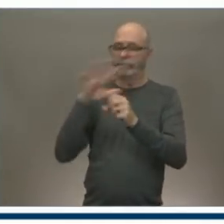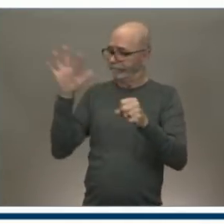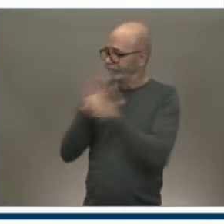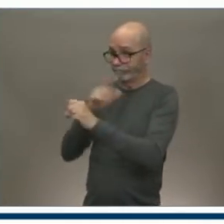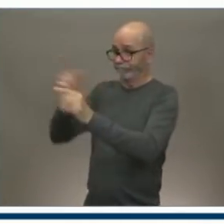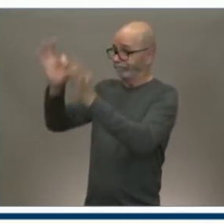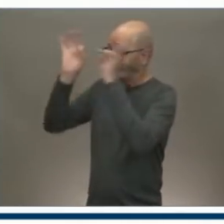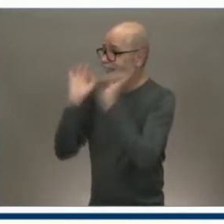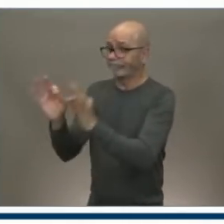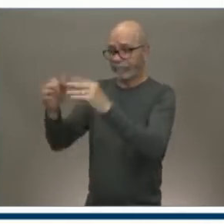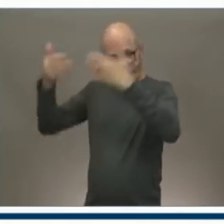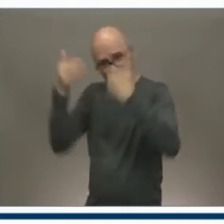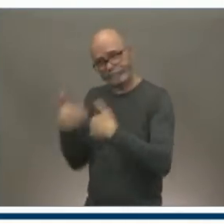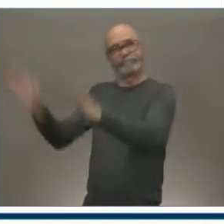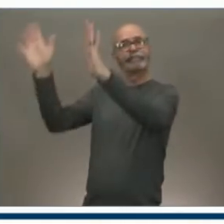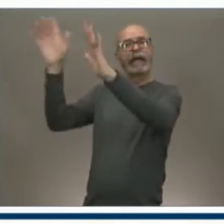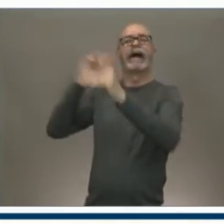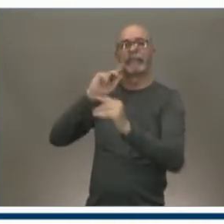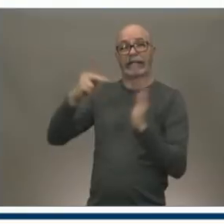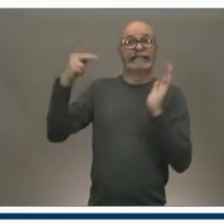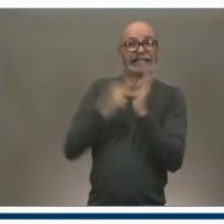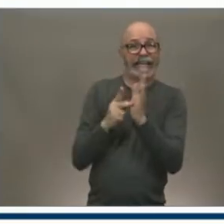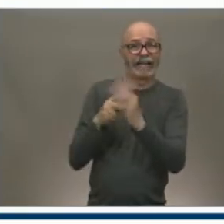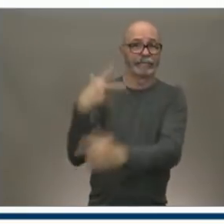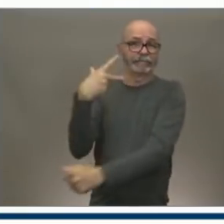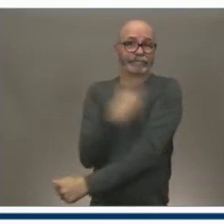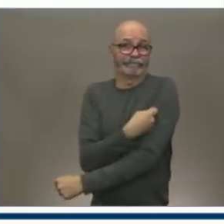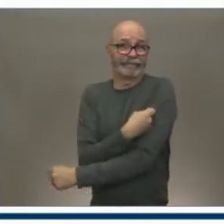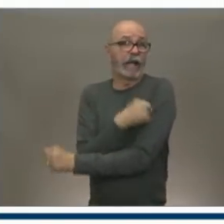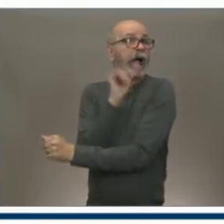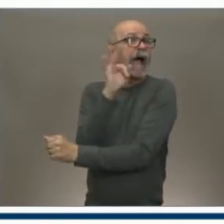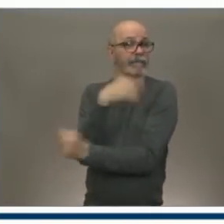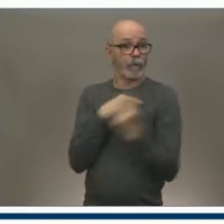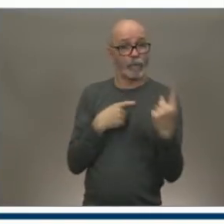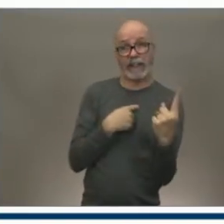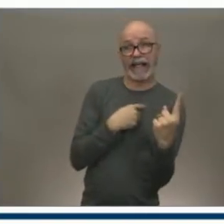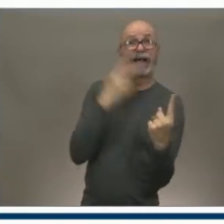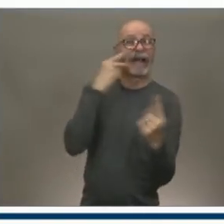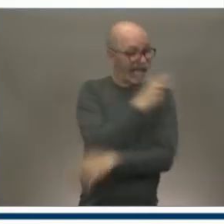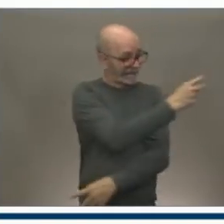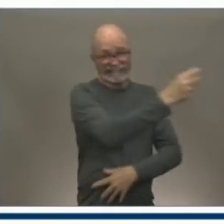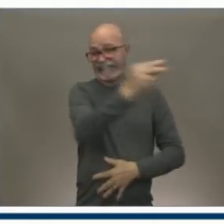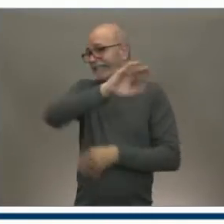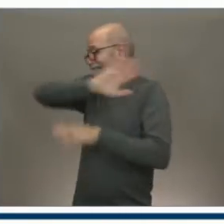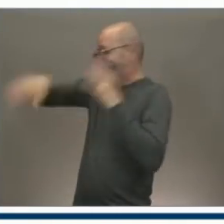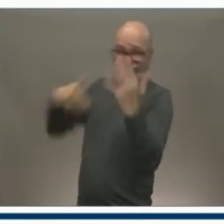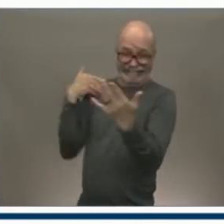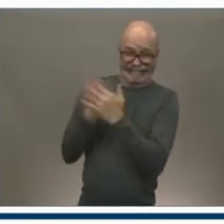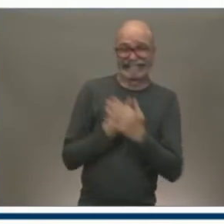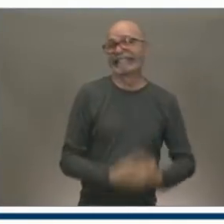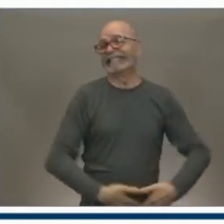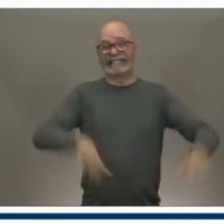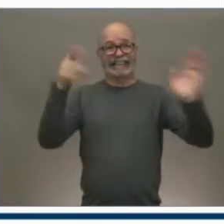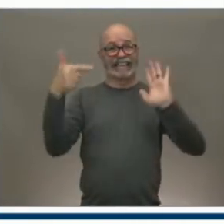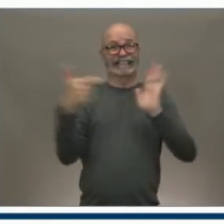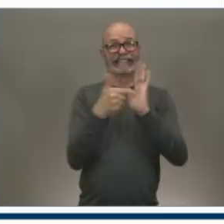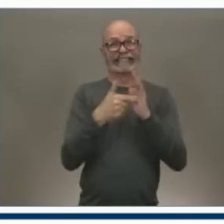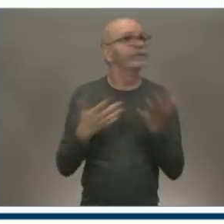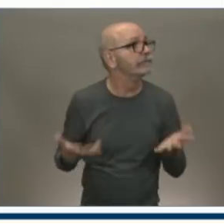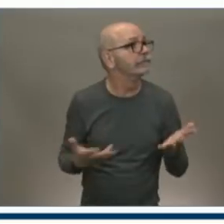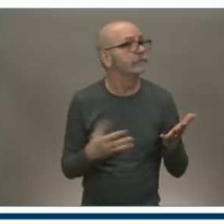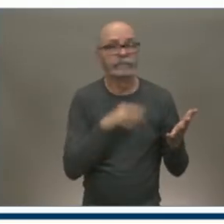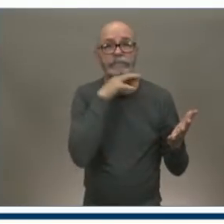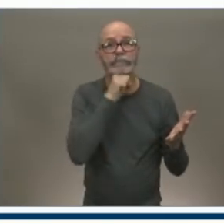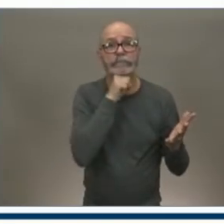find ourselves in the position where vaccine supply delays may mean someone doesn't receive their second dose at the right